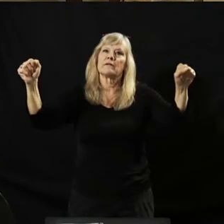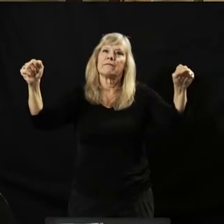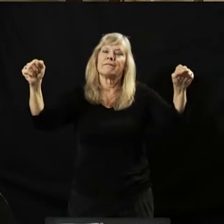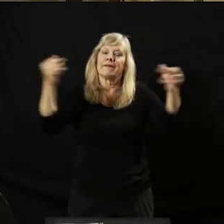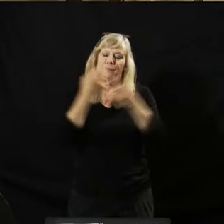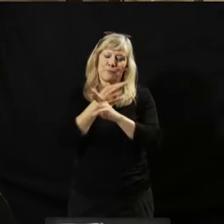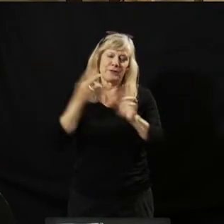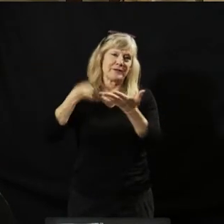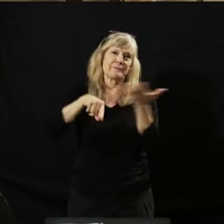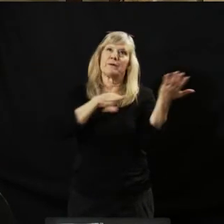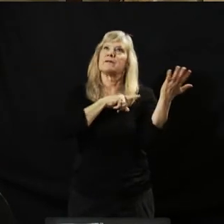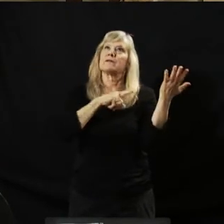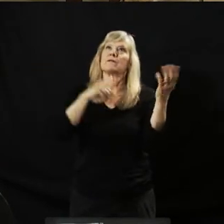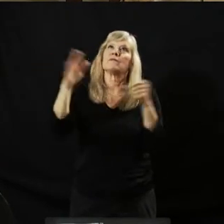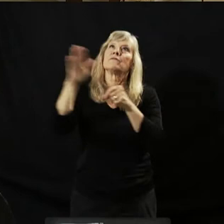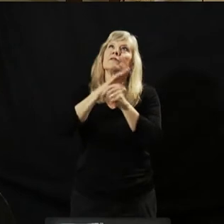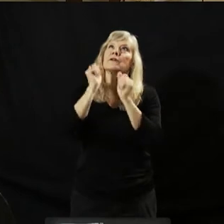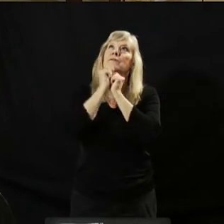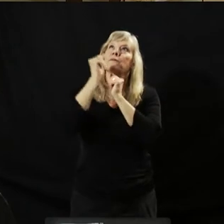redemption.